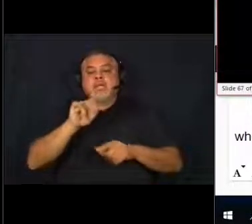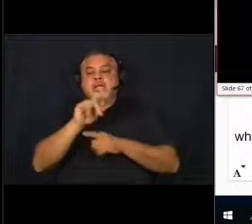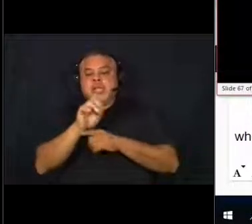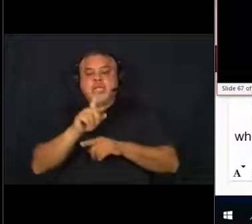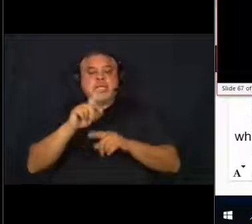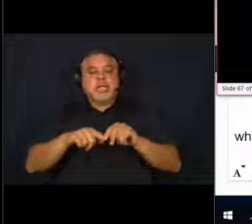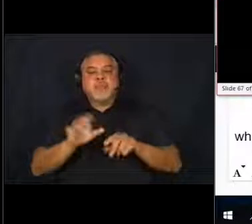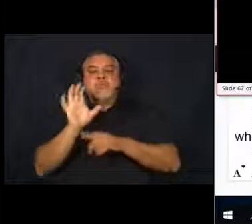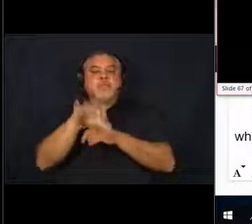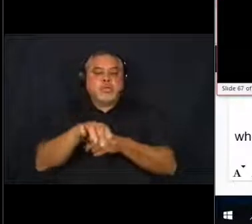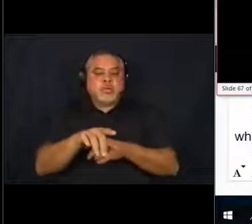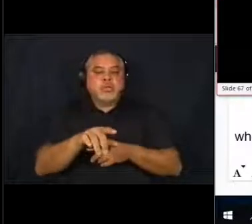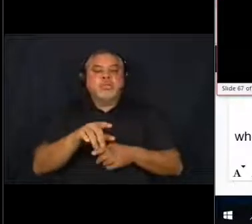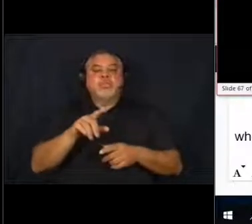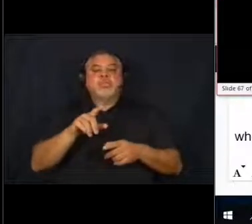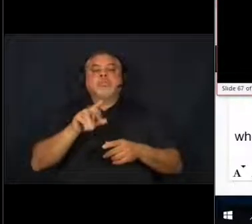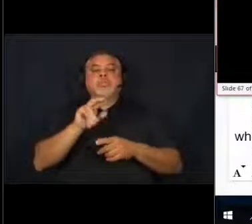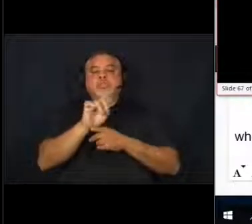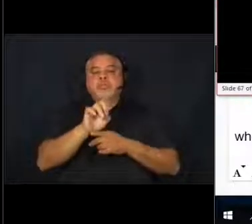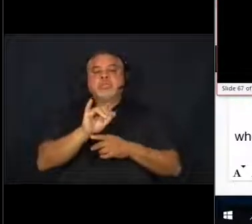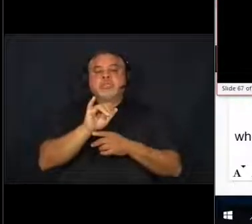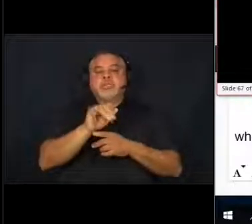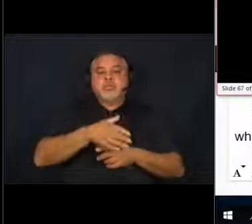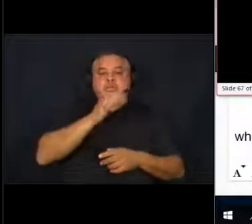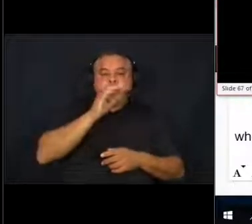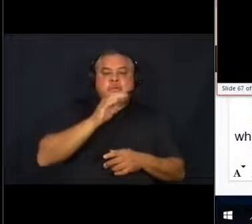forcibly induced to imbibe such fluid.